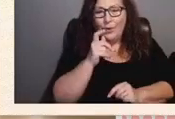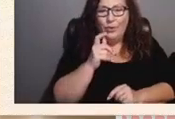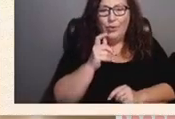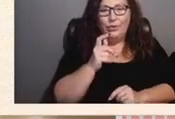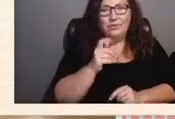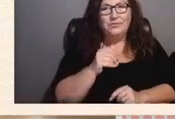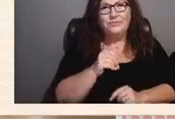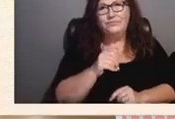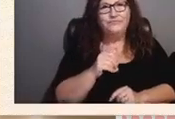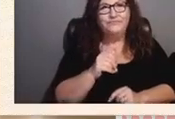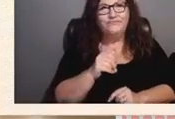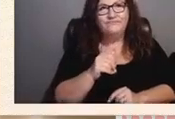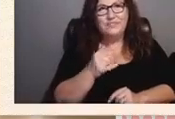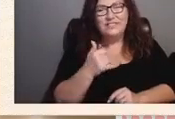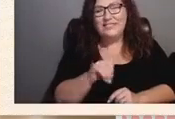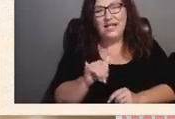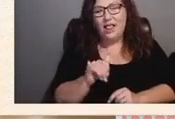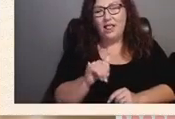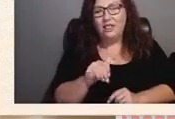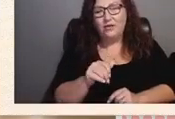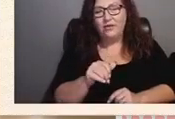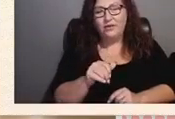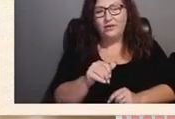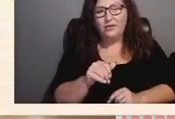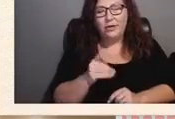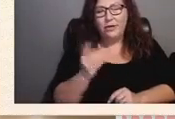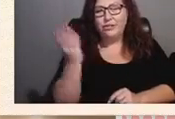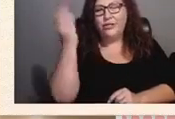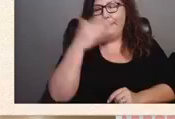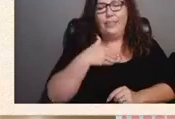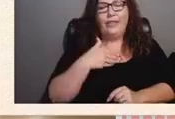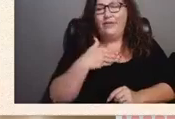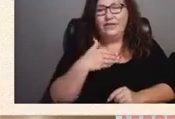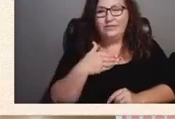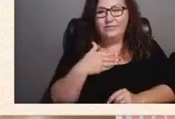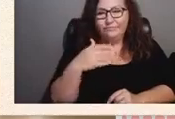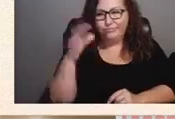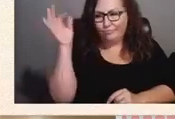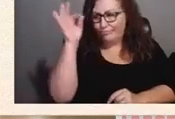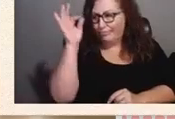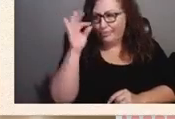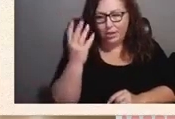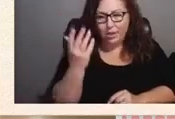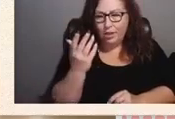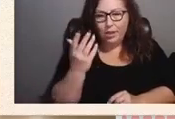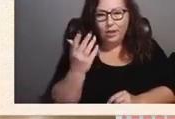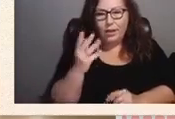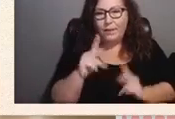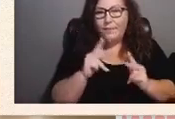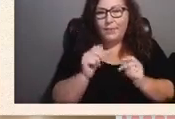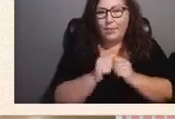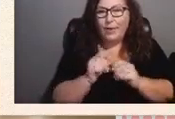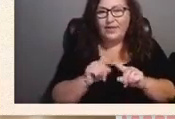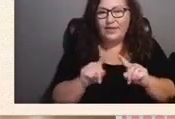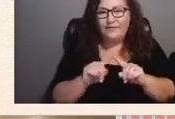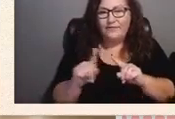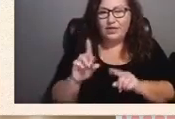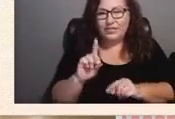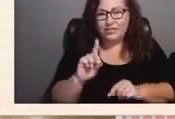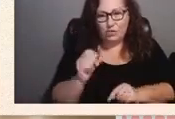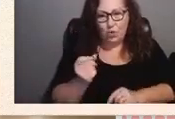who still are oblivious to people with different disorders. And it's a happy